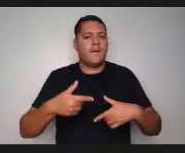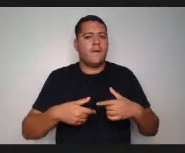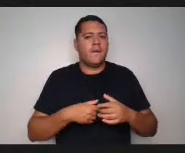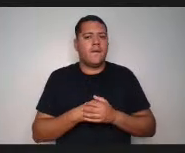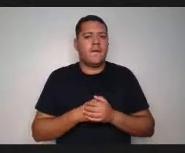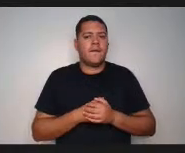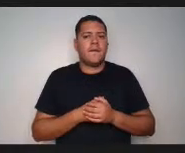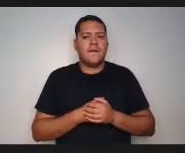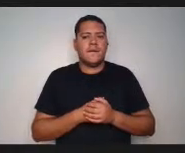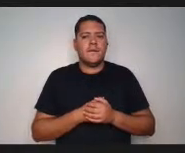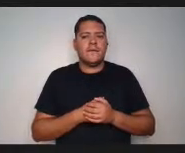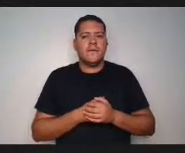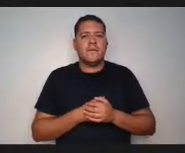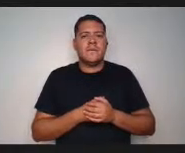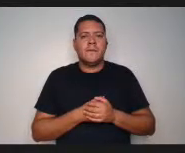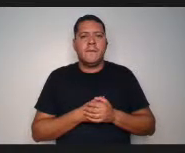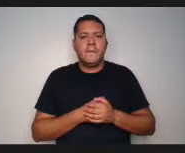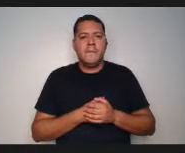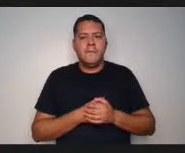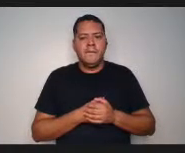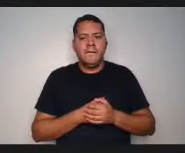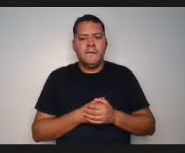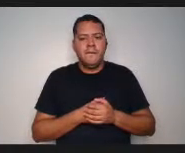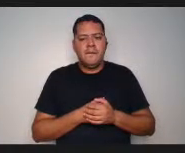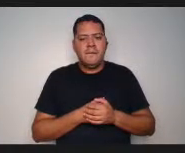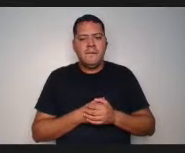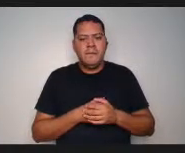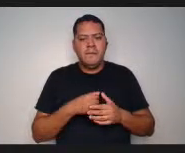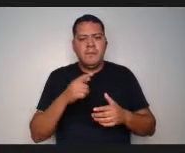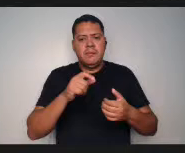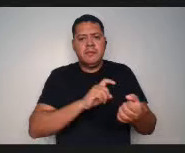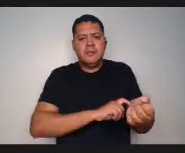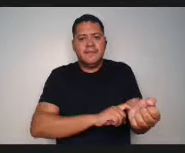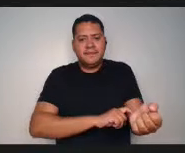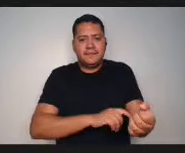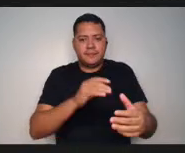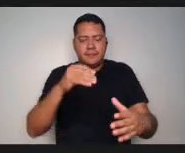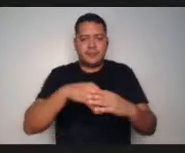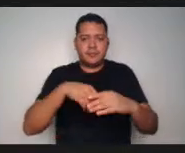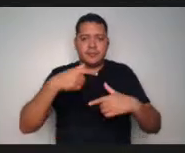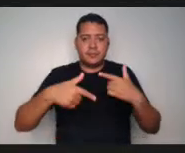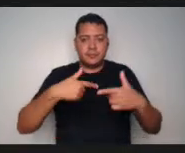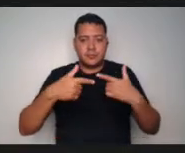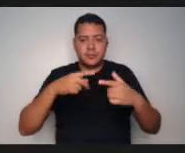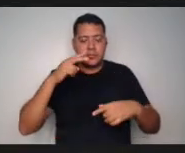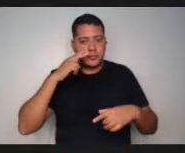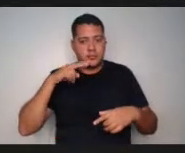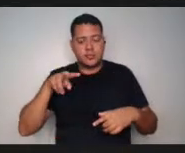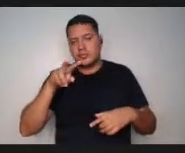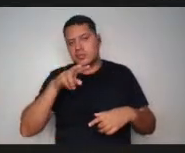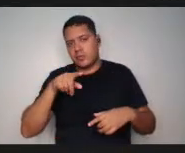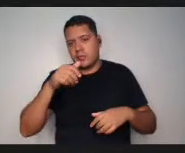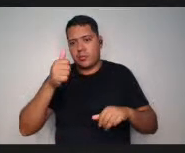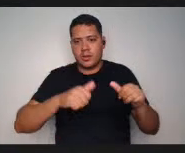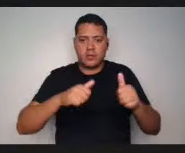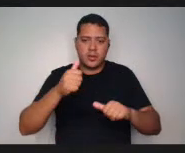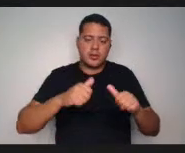they then see through these assessment surveys. Part of our public health campaigns,